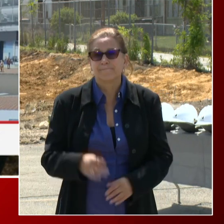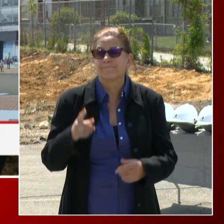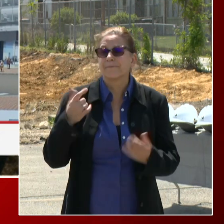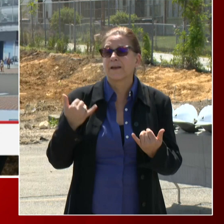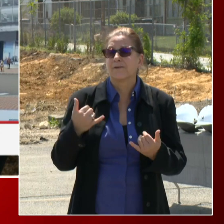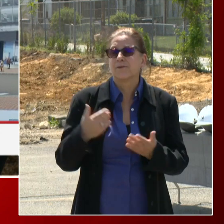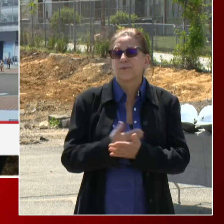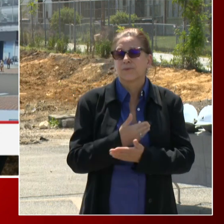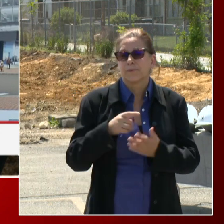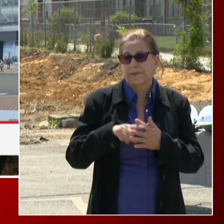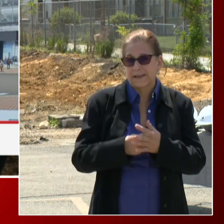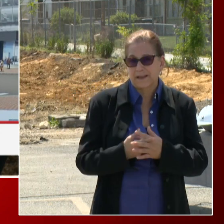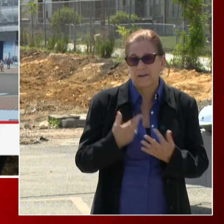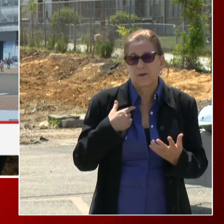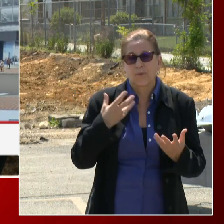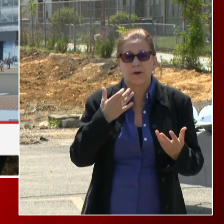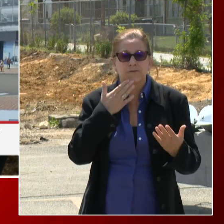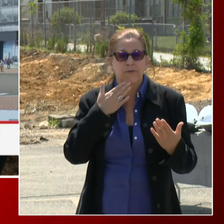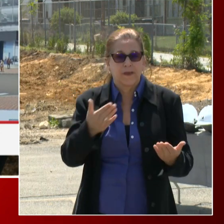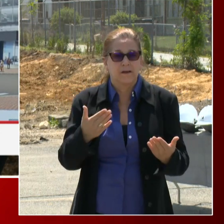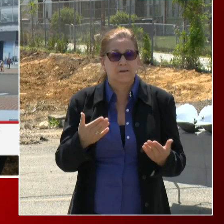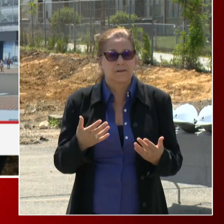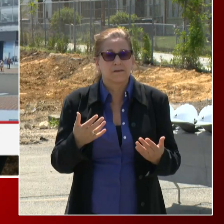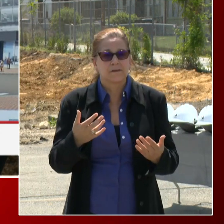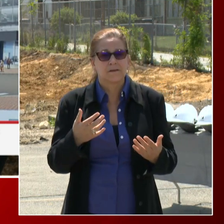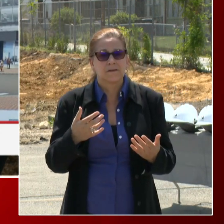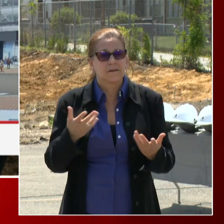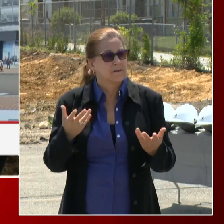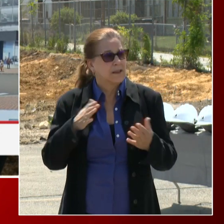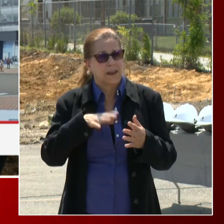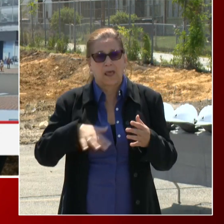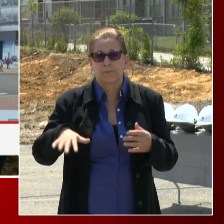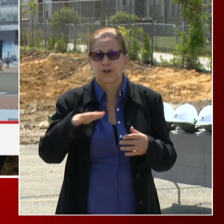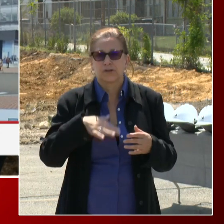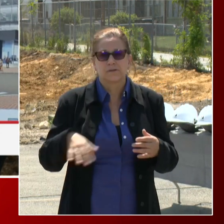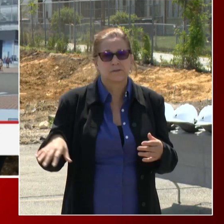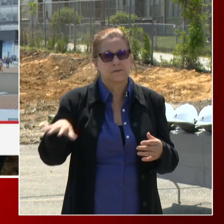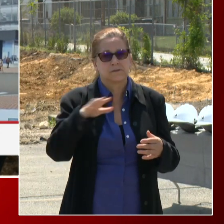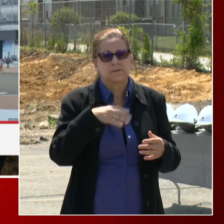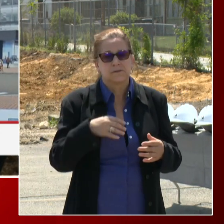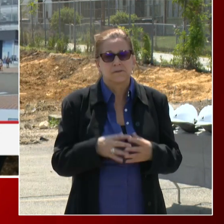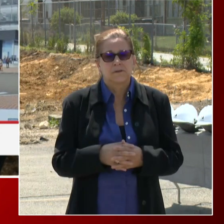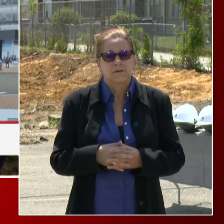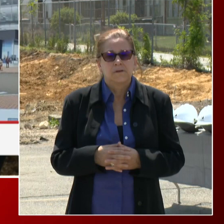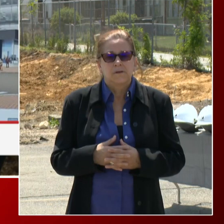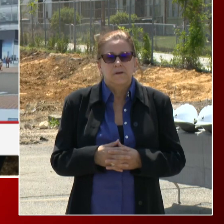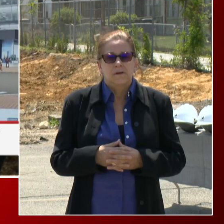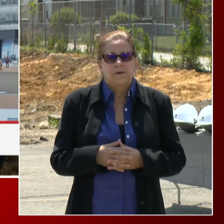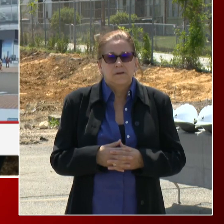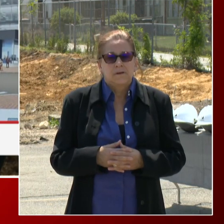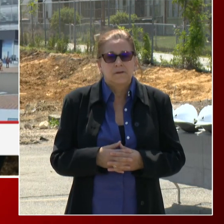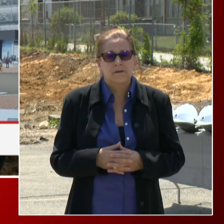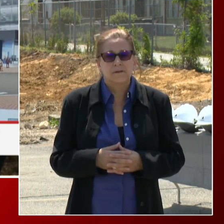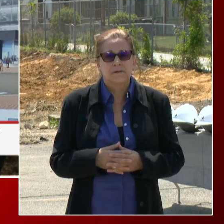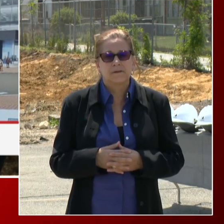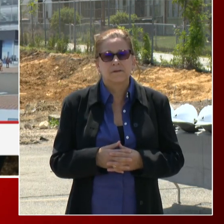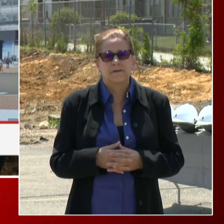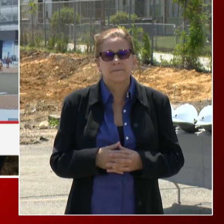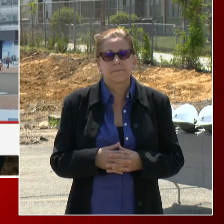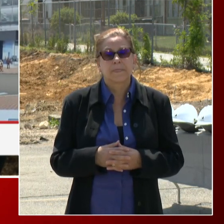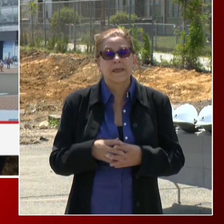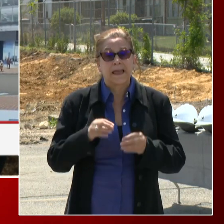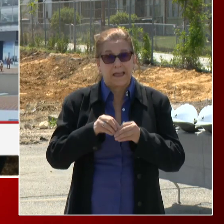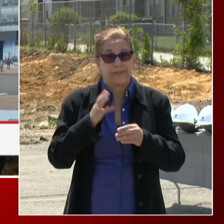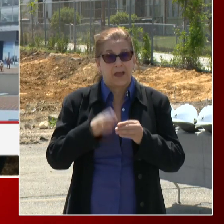I want to thank the members of this neighborhood, because what hopefully you'll find at the end of this